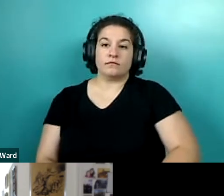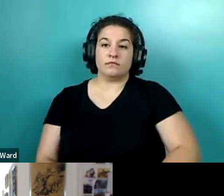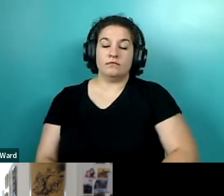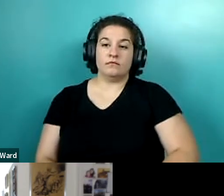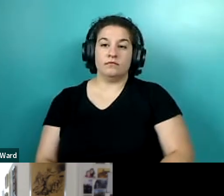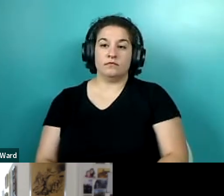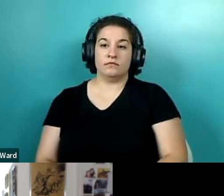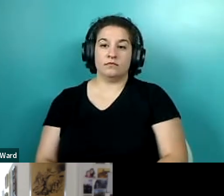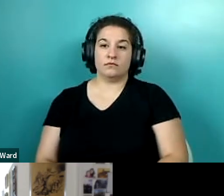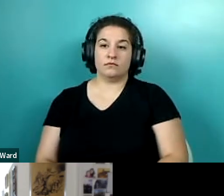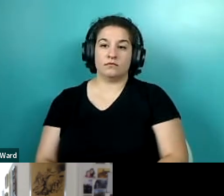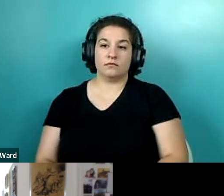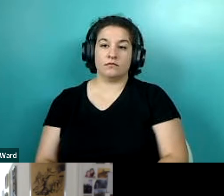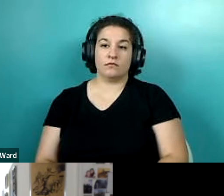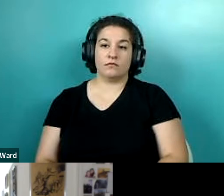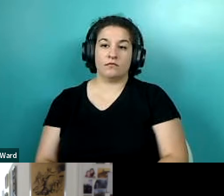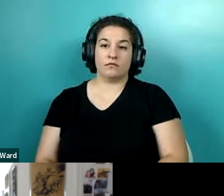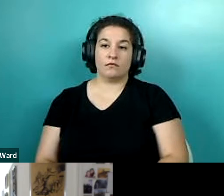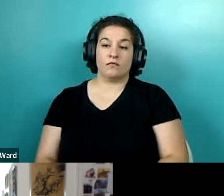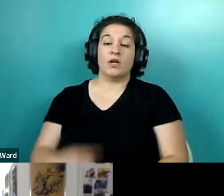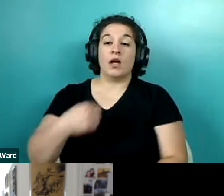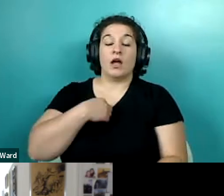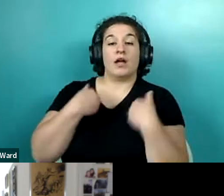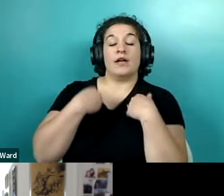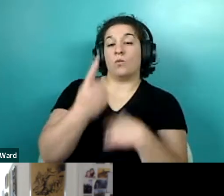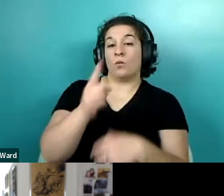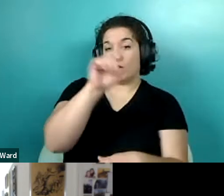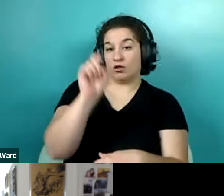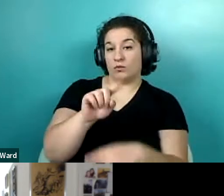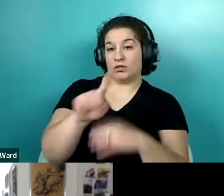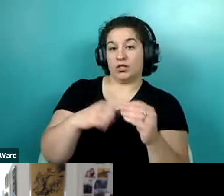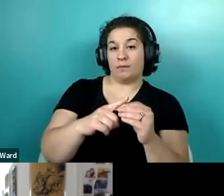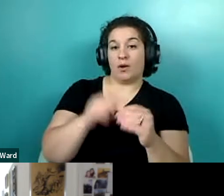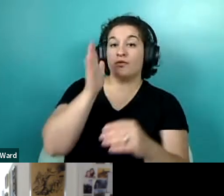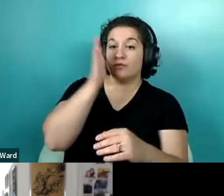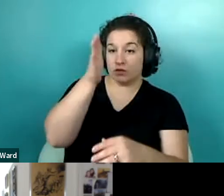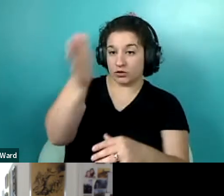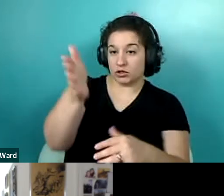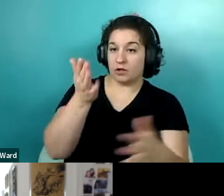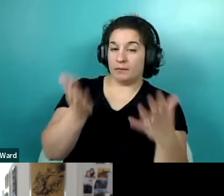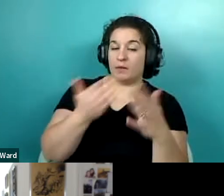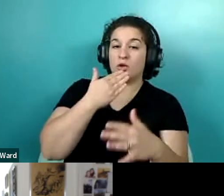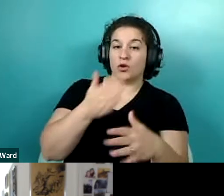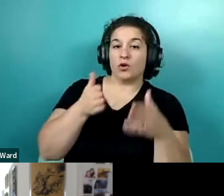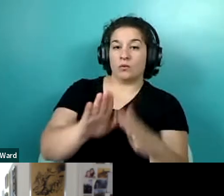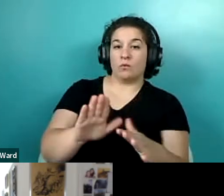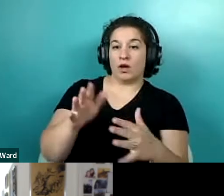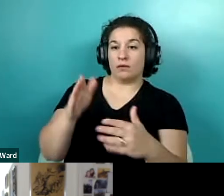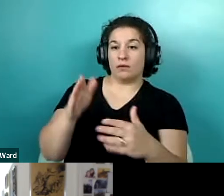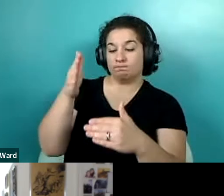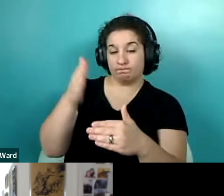I have one question about the future. This might be a good way to wrap up the presentation since we only have about 8 minutes